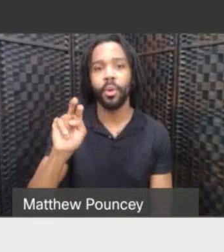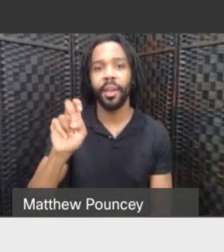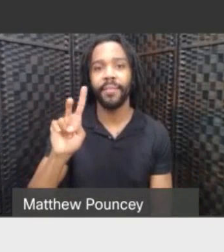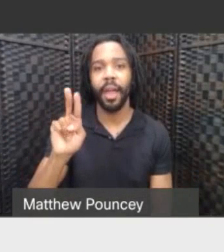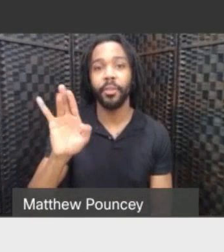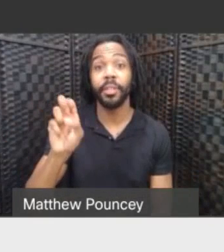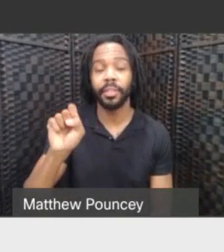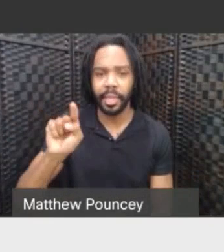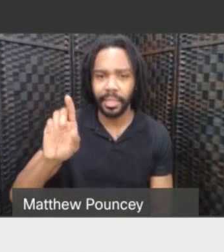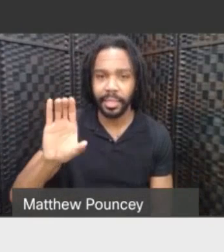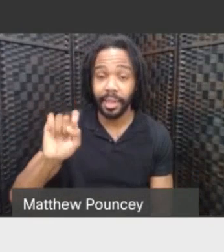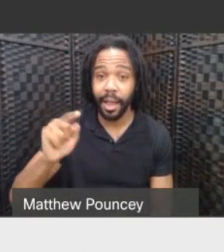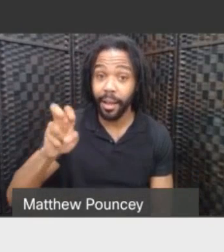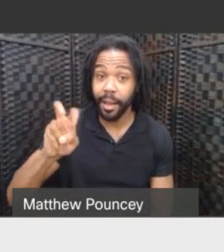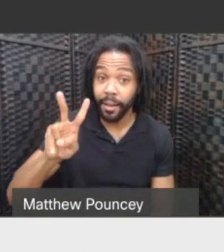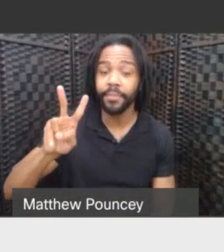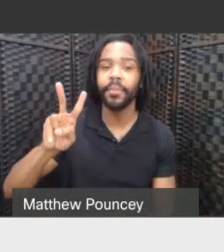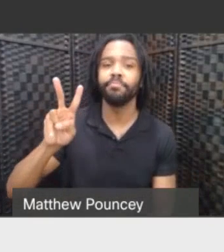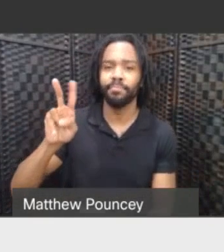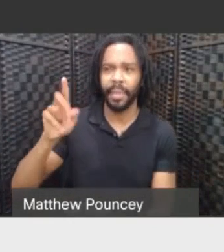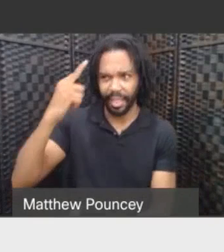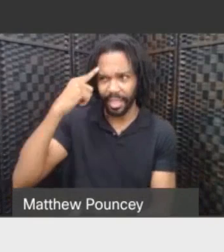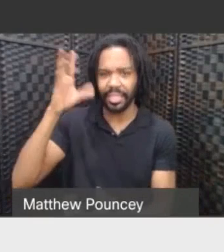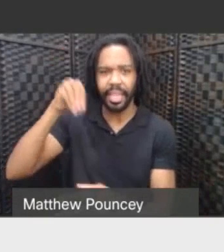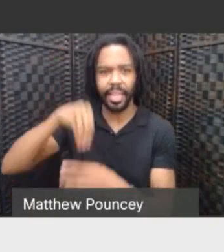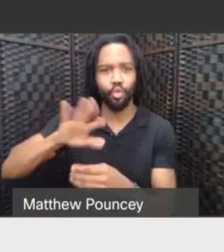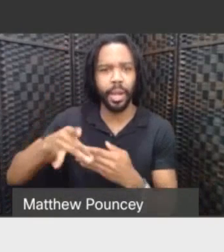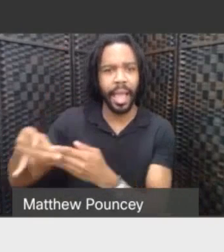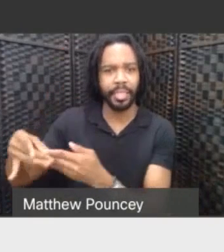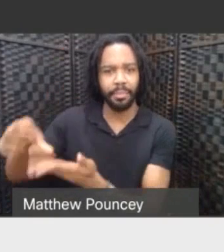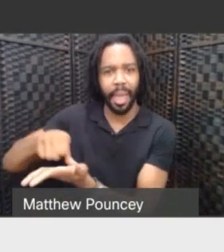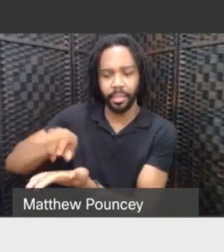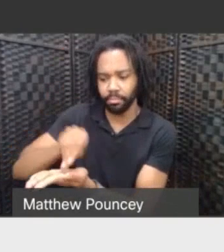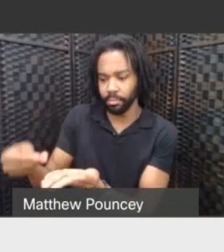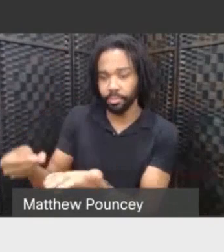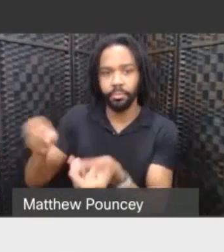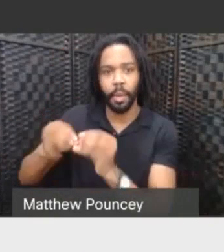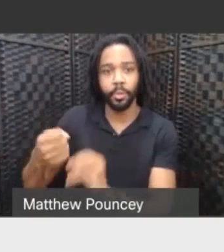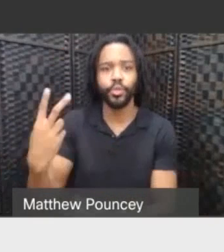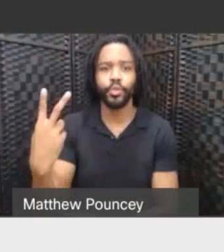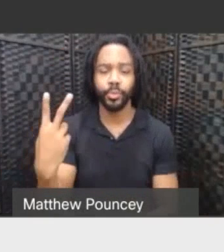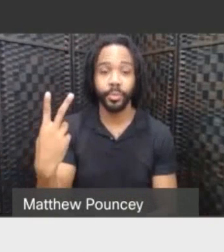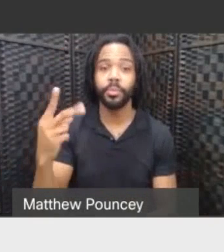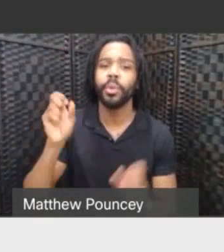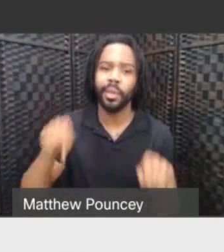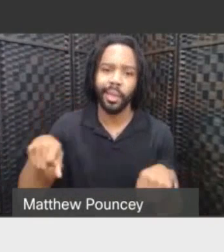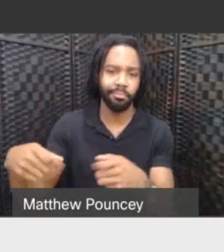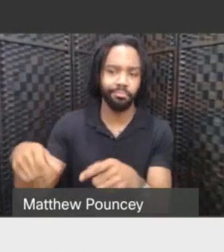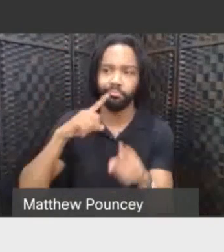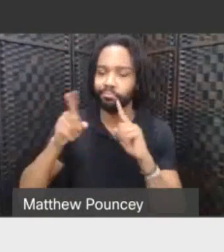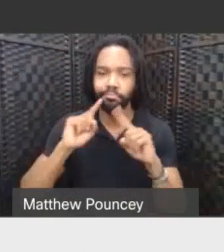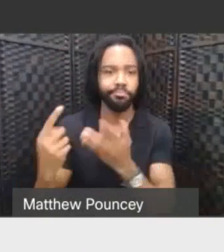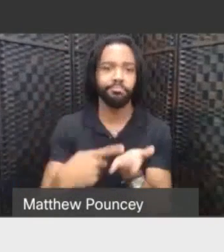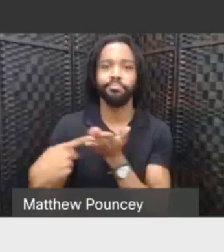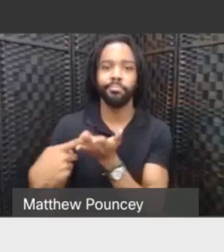coronavirus.hai@dc.gov, which is in the guidance. I believe it's on page 2. And we can have that discussion so that we can learn